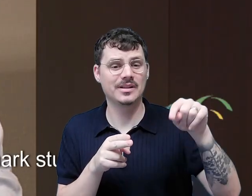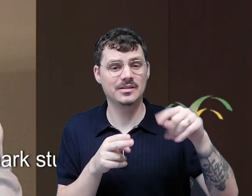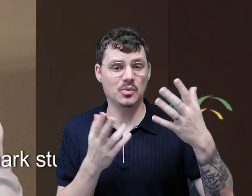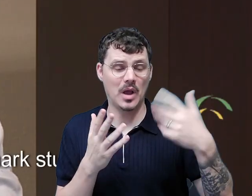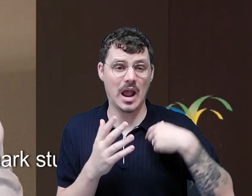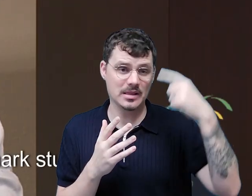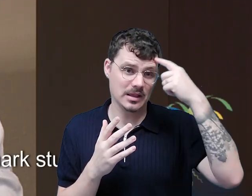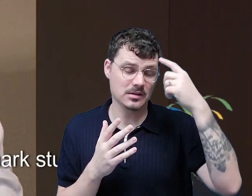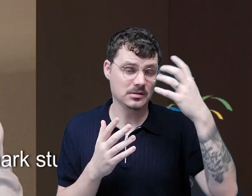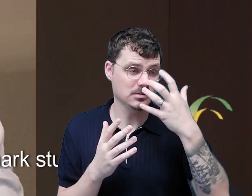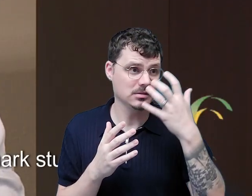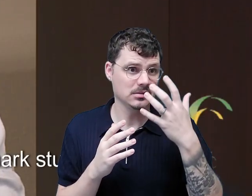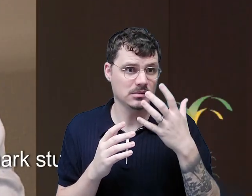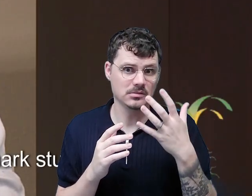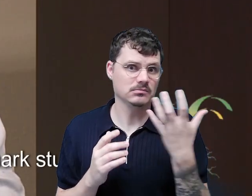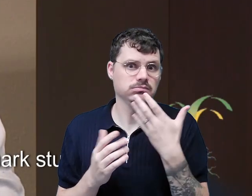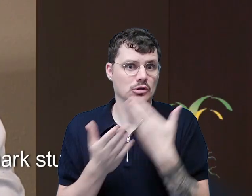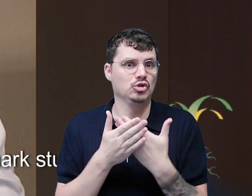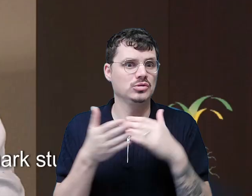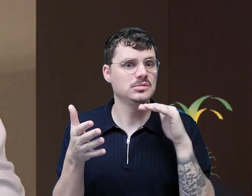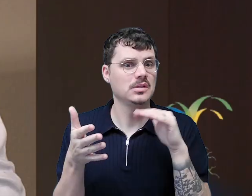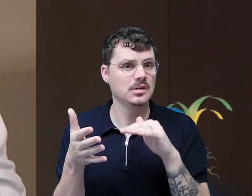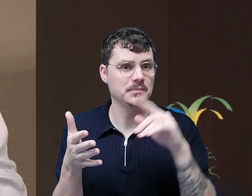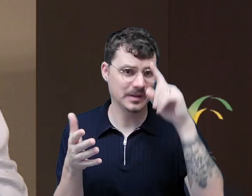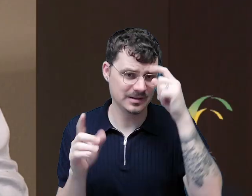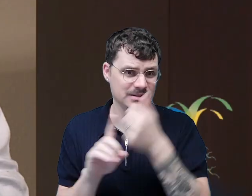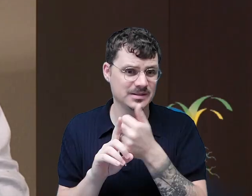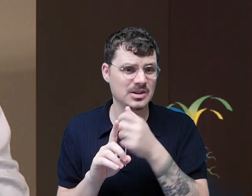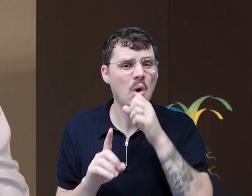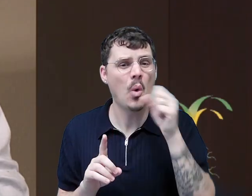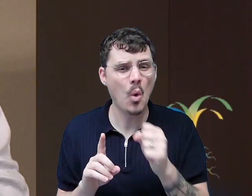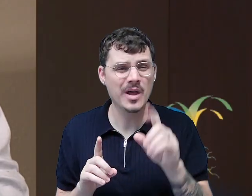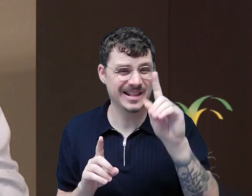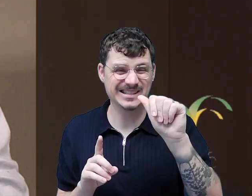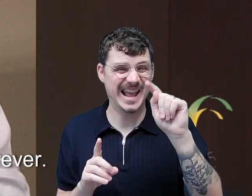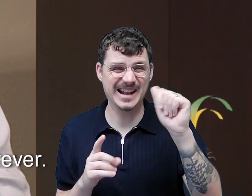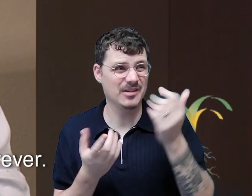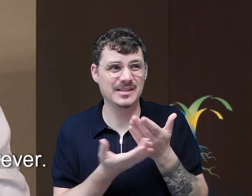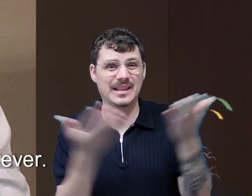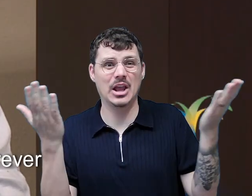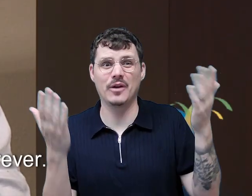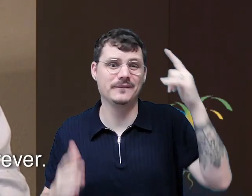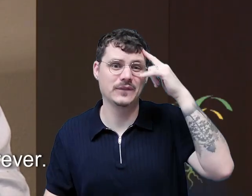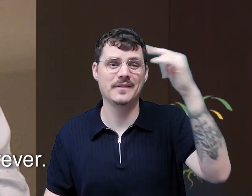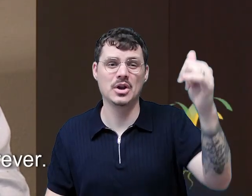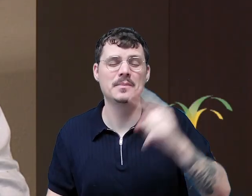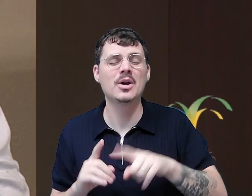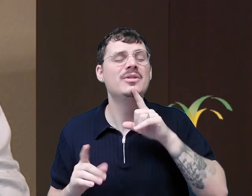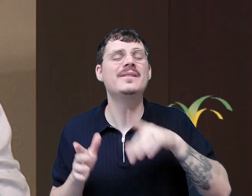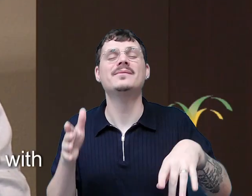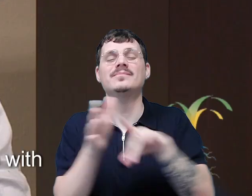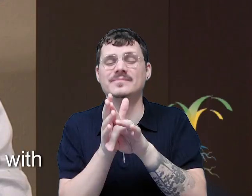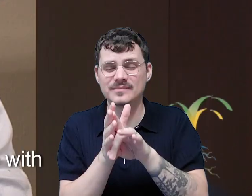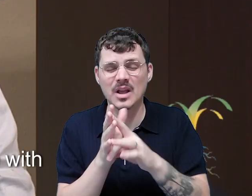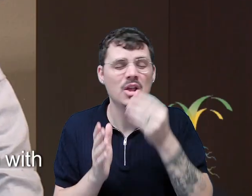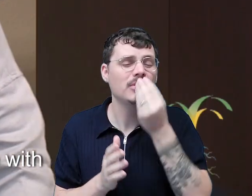this particular early, what I think is a hallmark study, because it's old. The data have been out there forever.